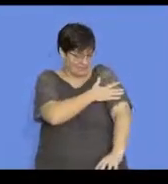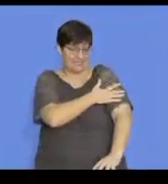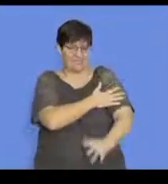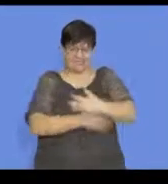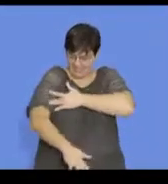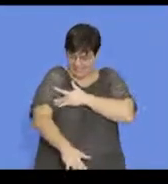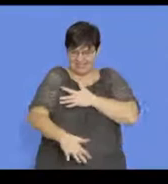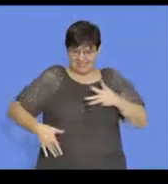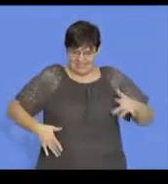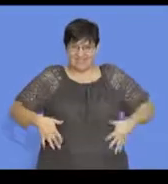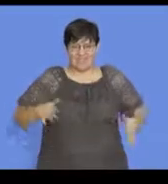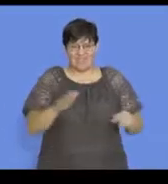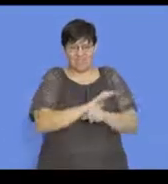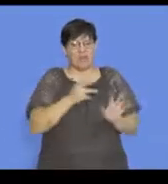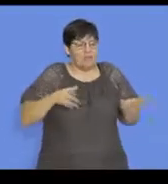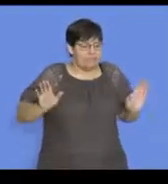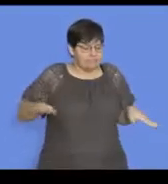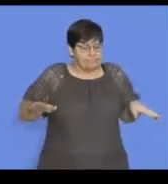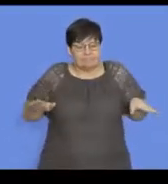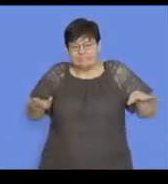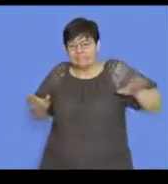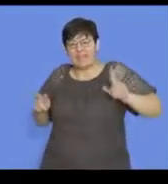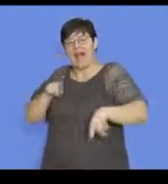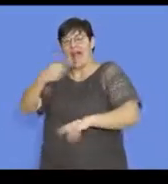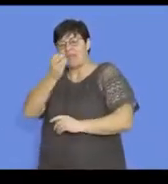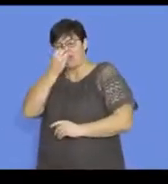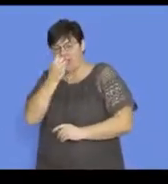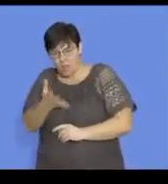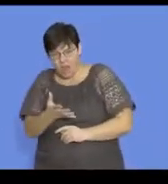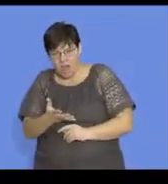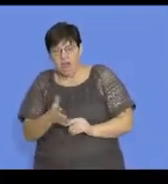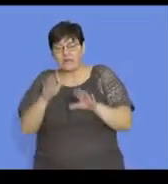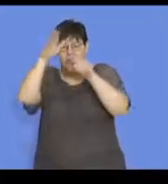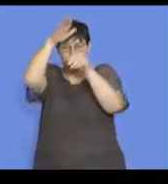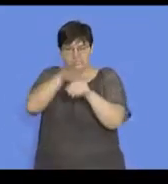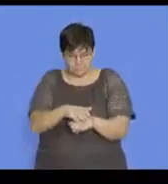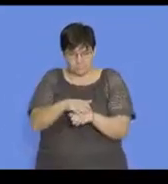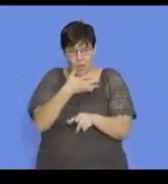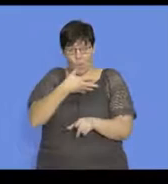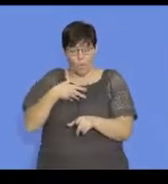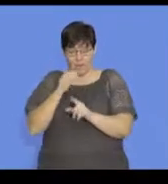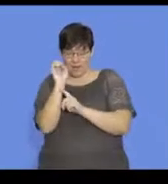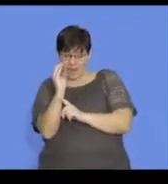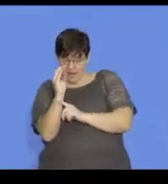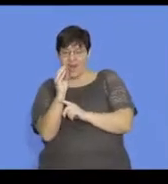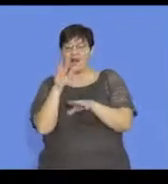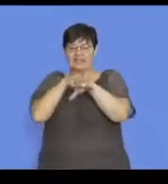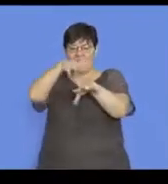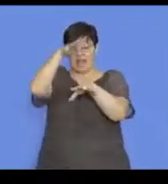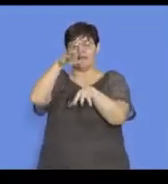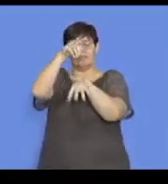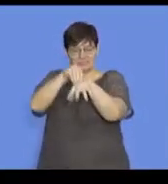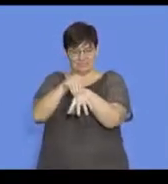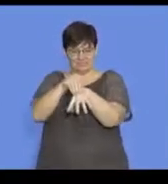bee, because I want him to fly away, go to another flower, and let it stick on there. And also, we can't